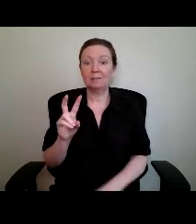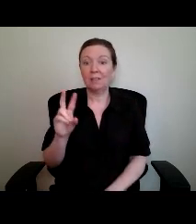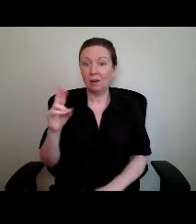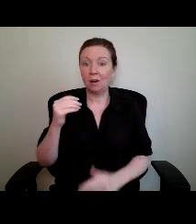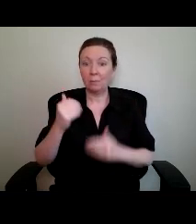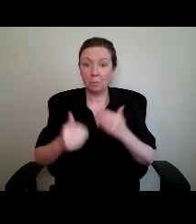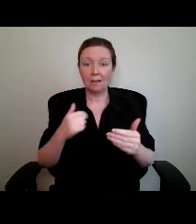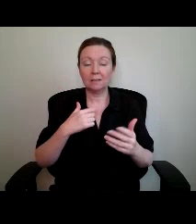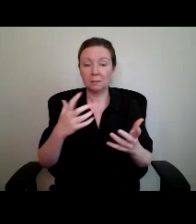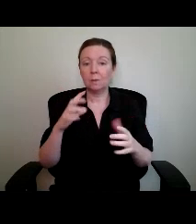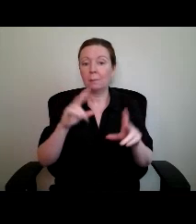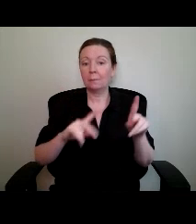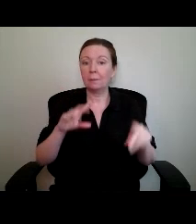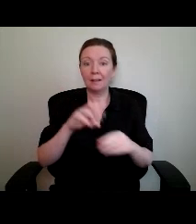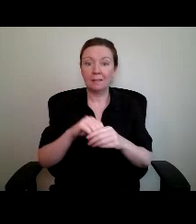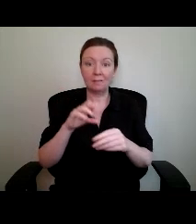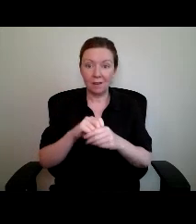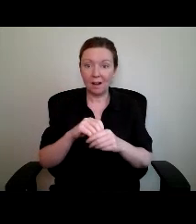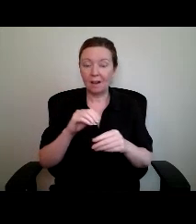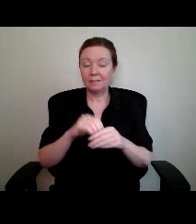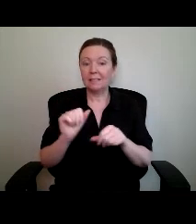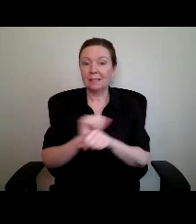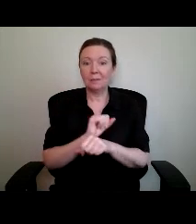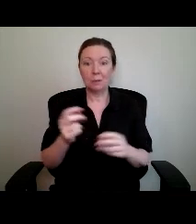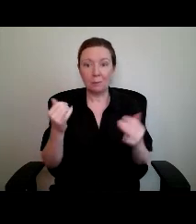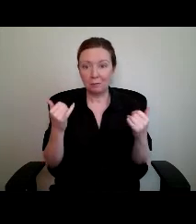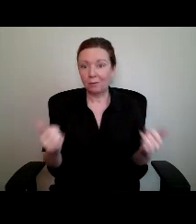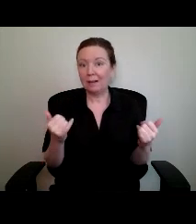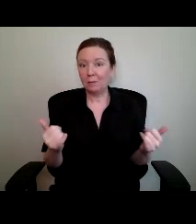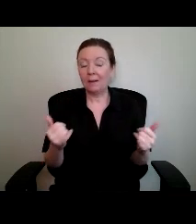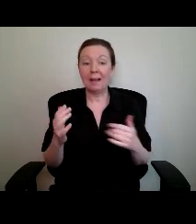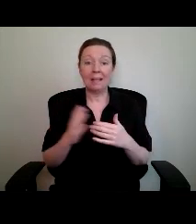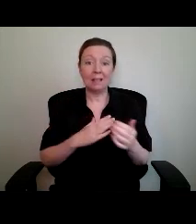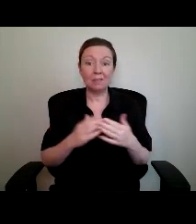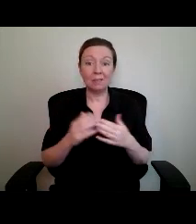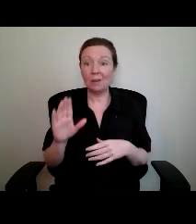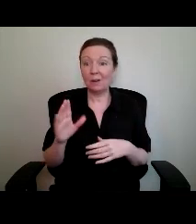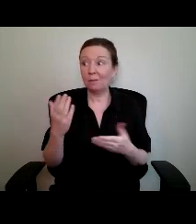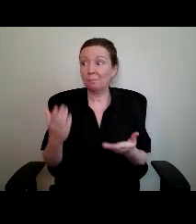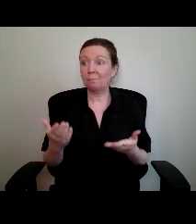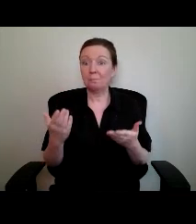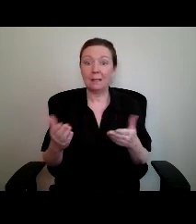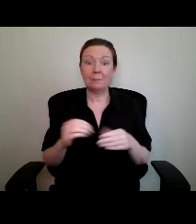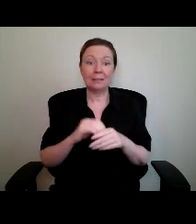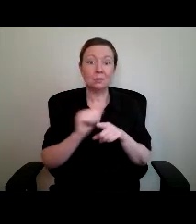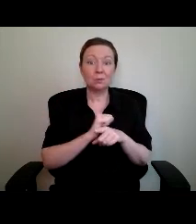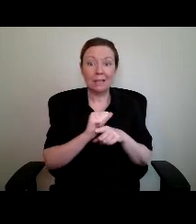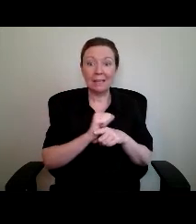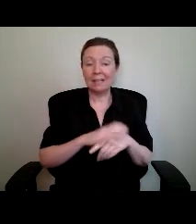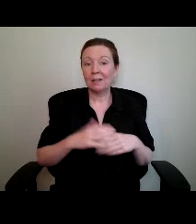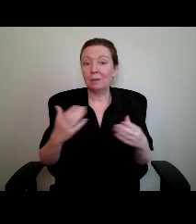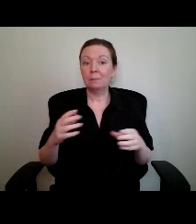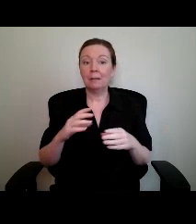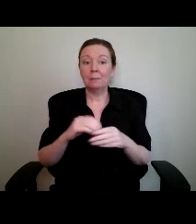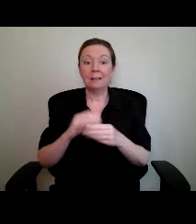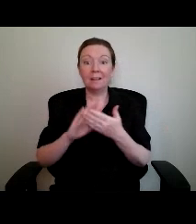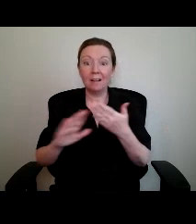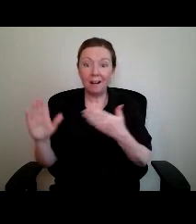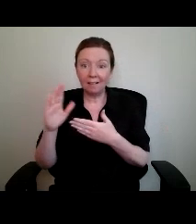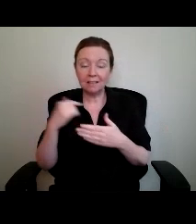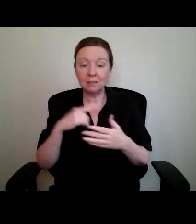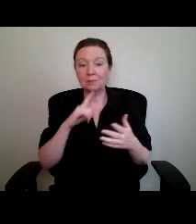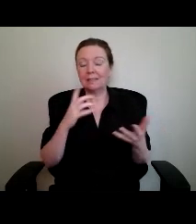people involved in employment right away. So even though you may be in a training or you may be in college, we really